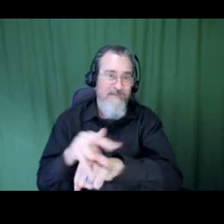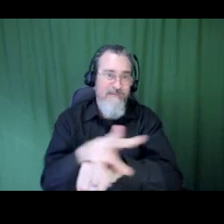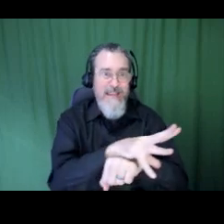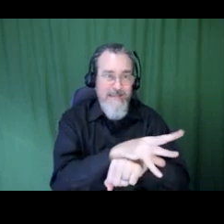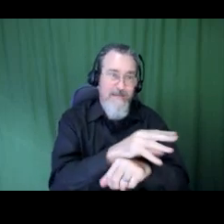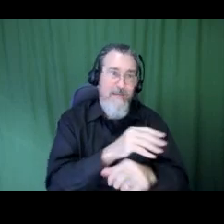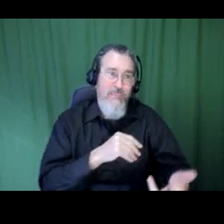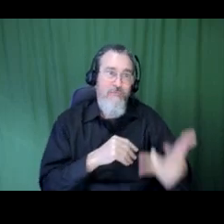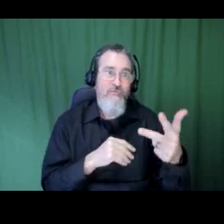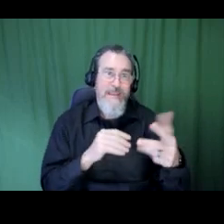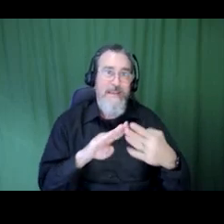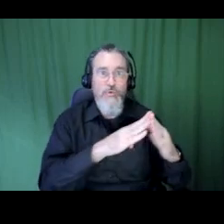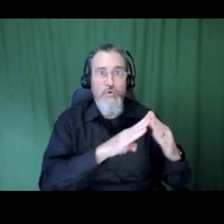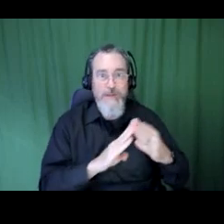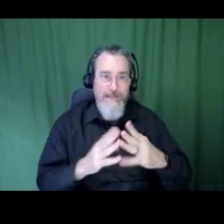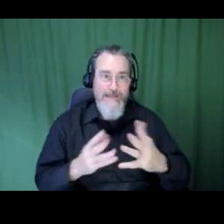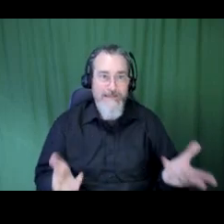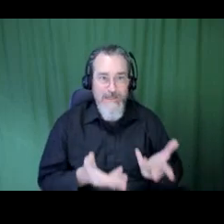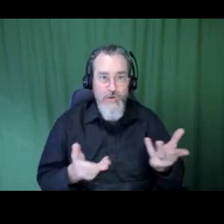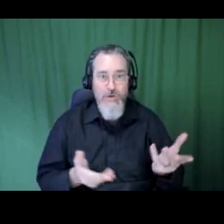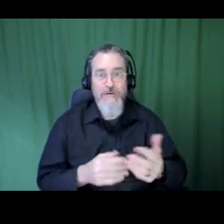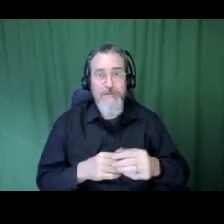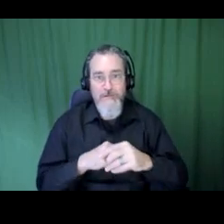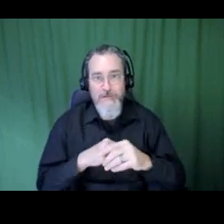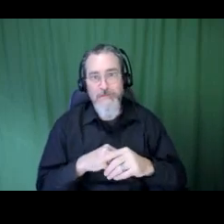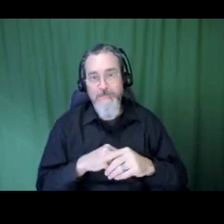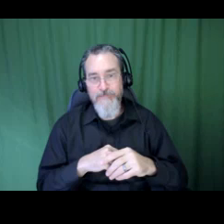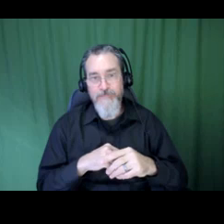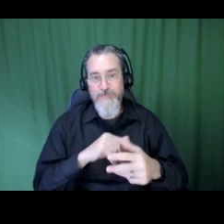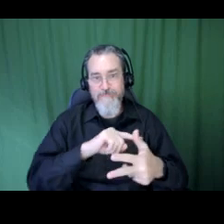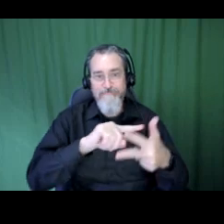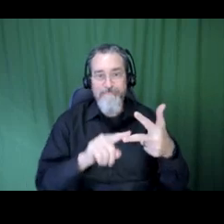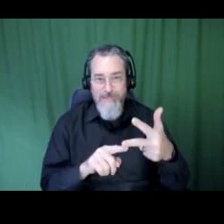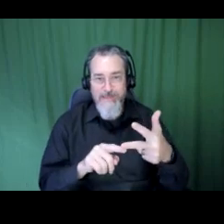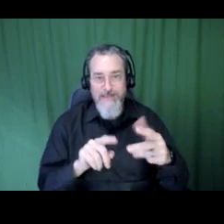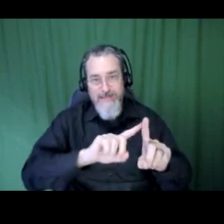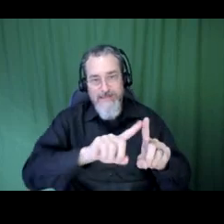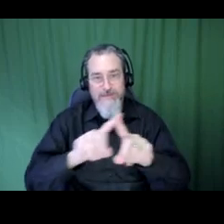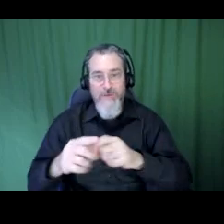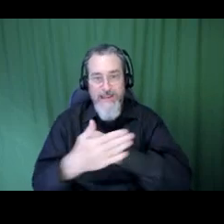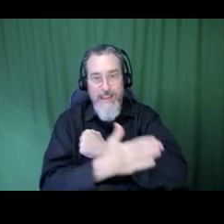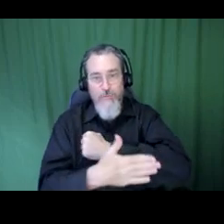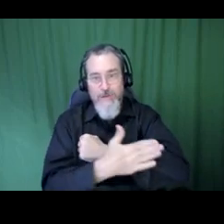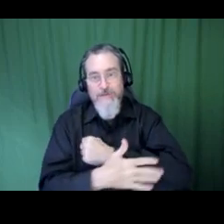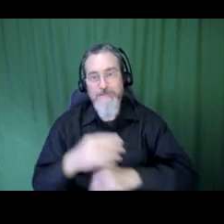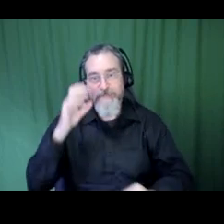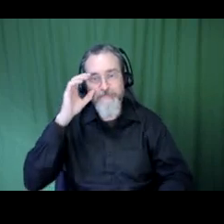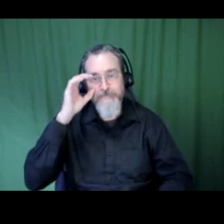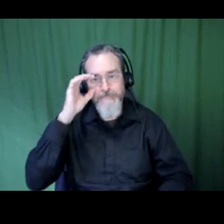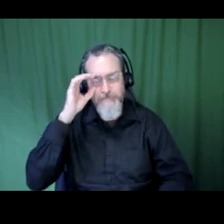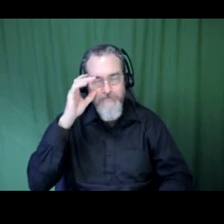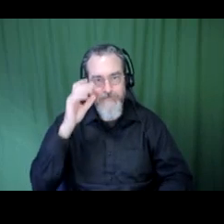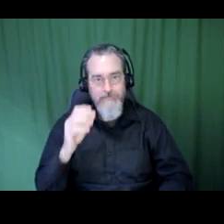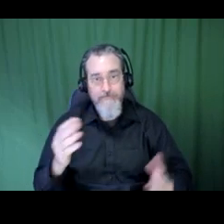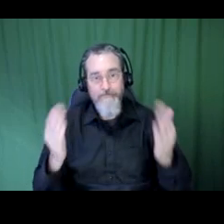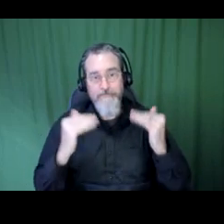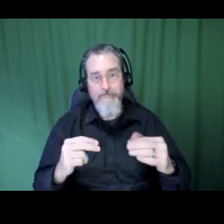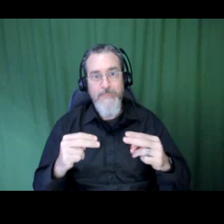on here, which is Lorain, Erie, and Cuyahoga counties. Next slide, please.